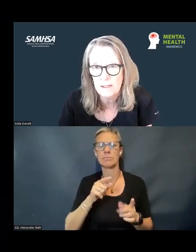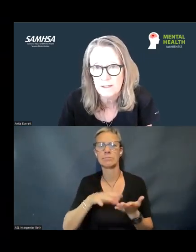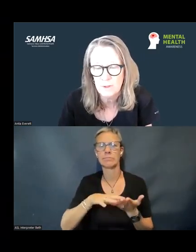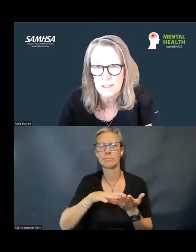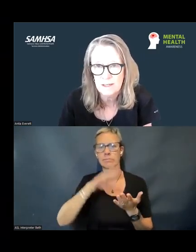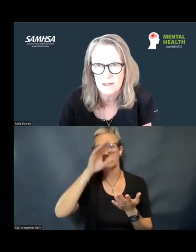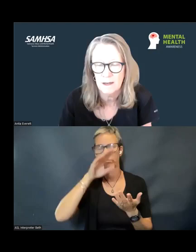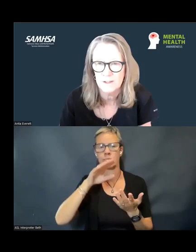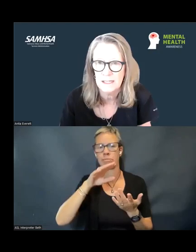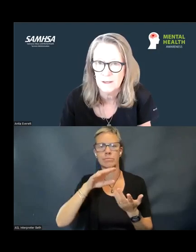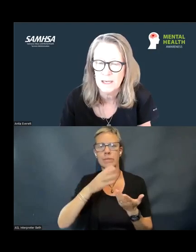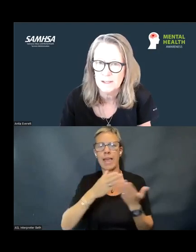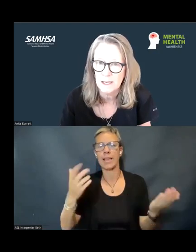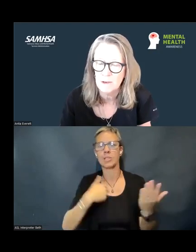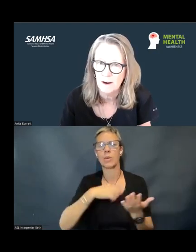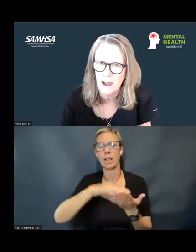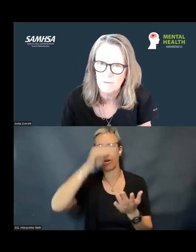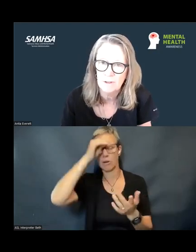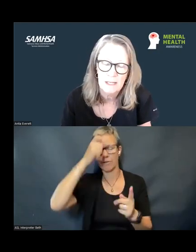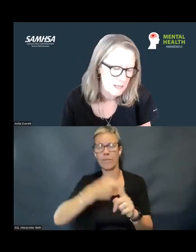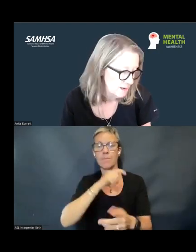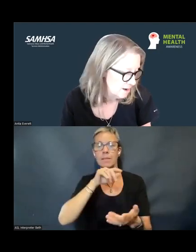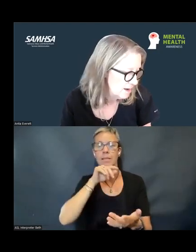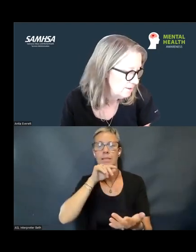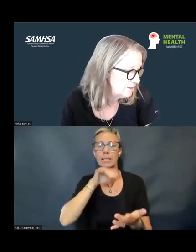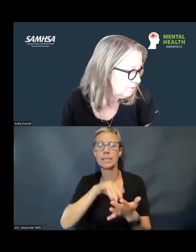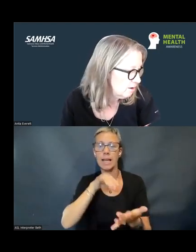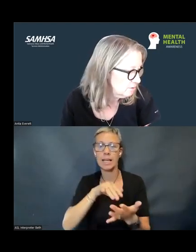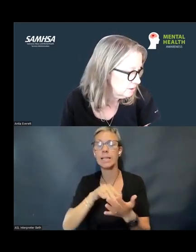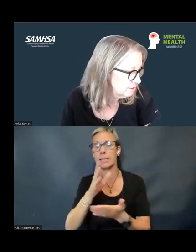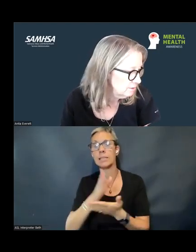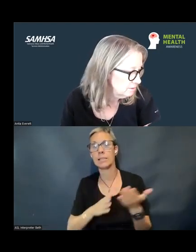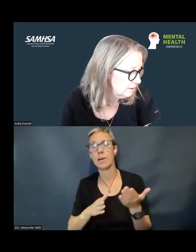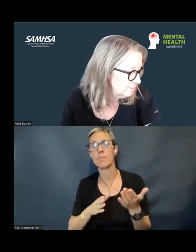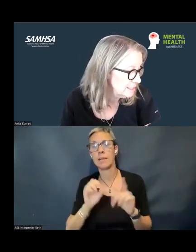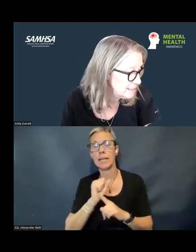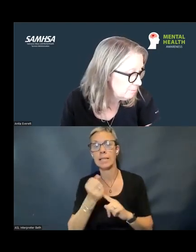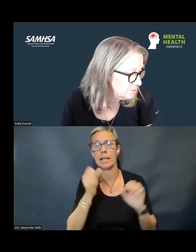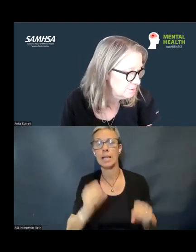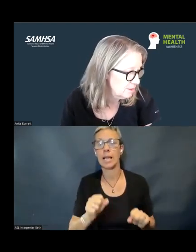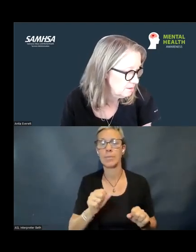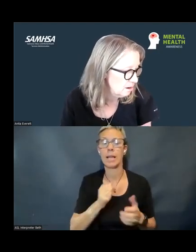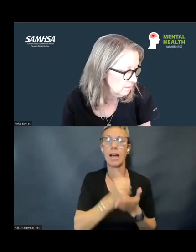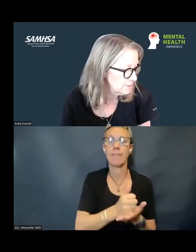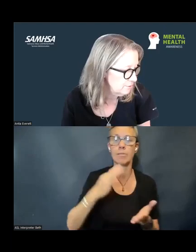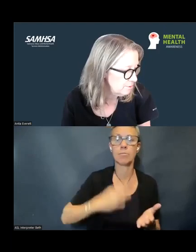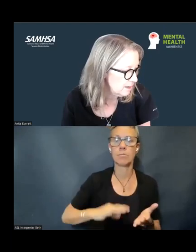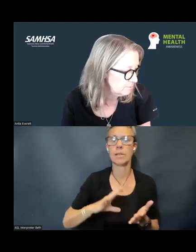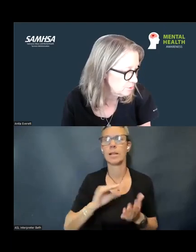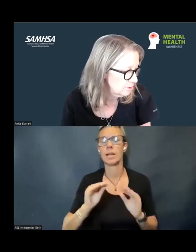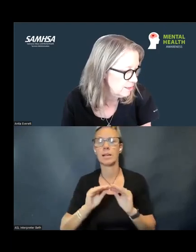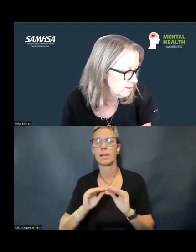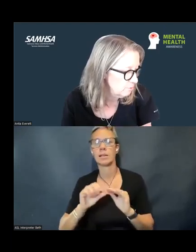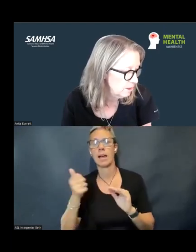study that we did. So in some cases, it can be very helpful, and then there are clear examples that all of us have